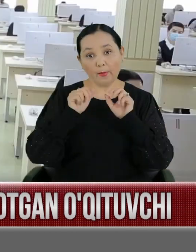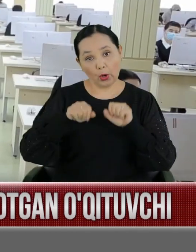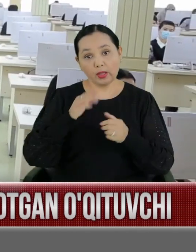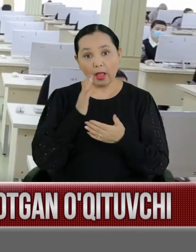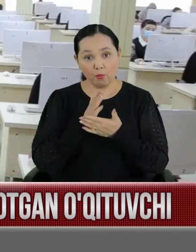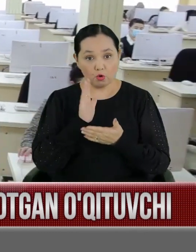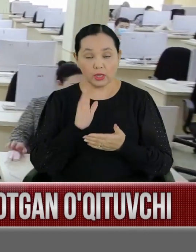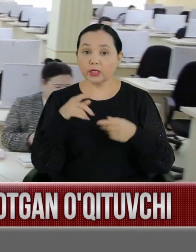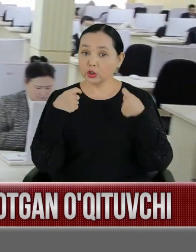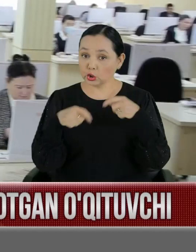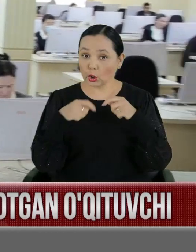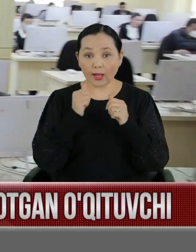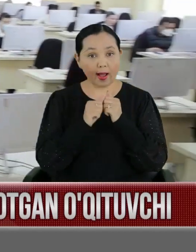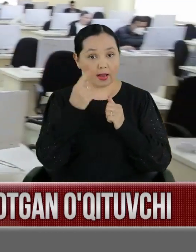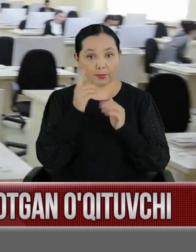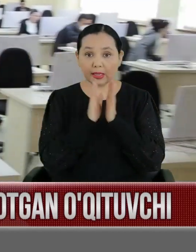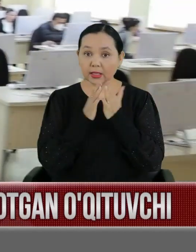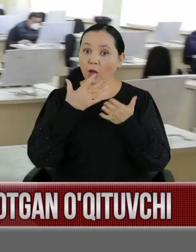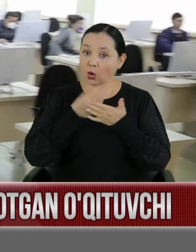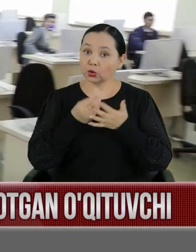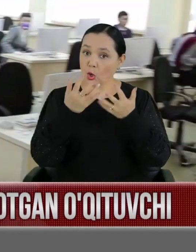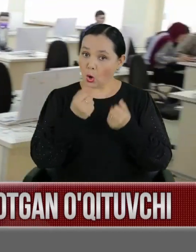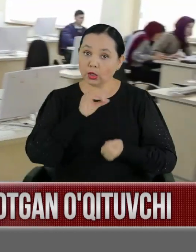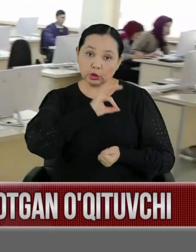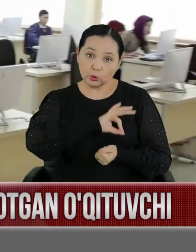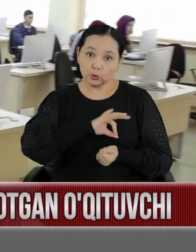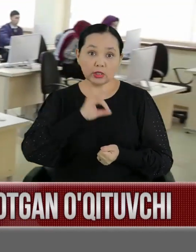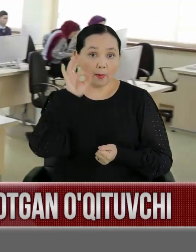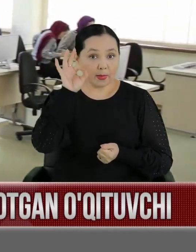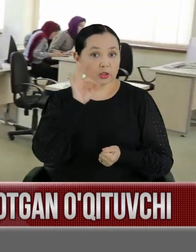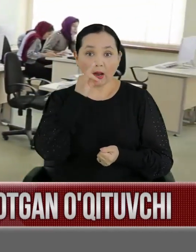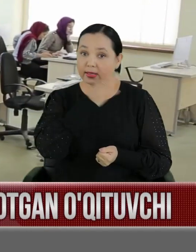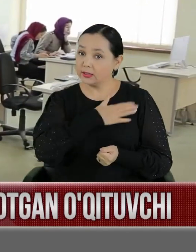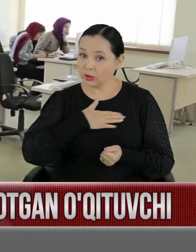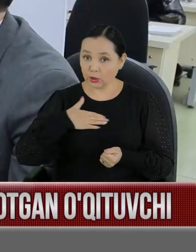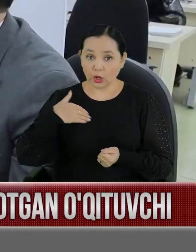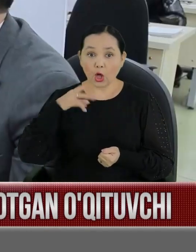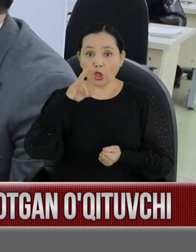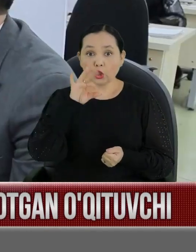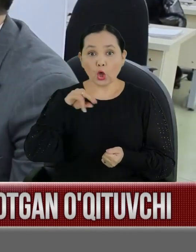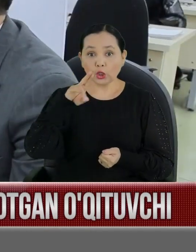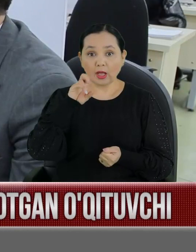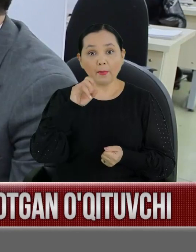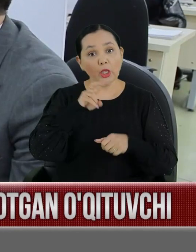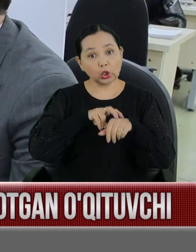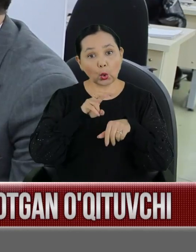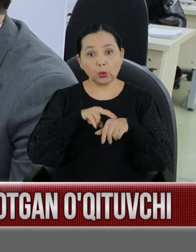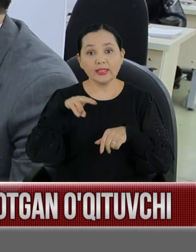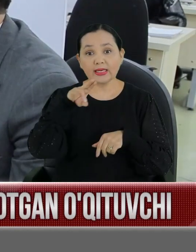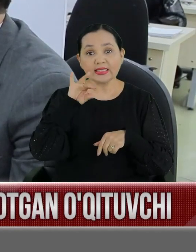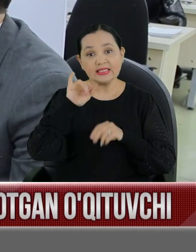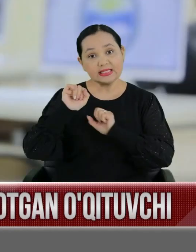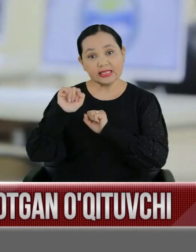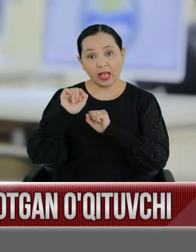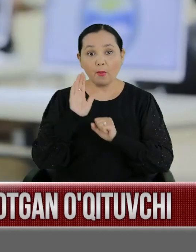ham bo'ladi. Sotilayotgan har bir kitobdan o'zi oladigan ulushni miqdorini aytishni istamagan Nodirbek yaqin kunlarda doktorlik dissertatsiyasini